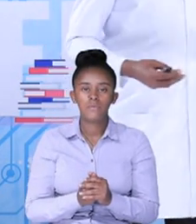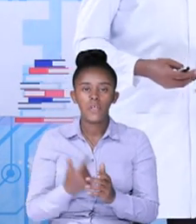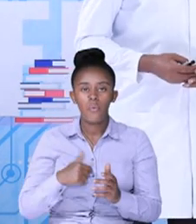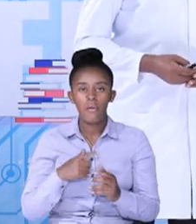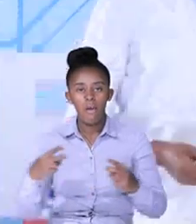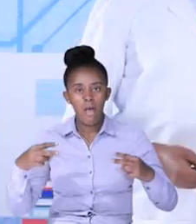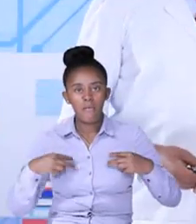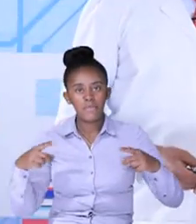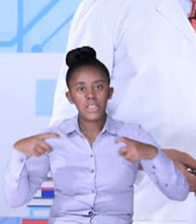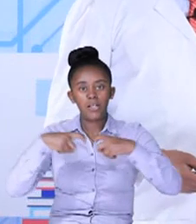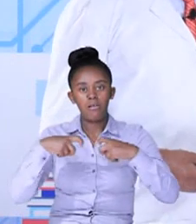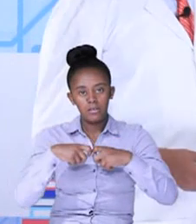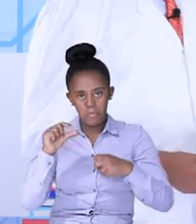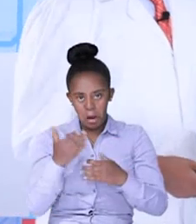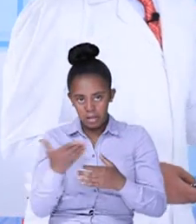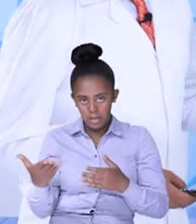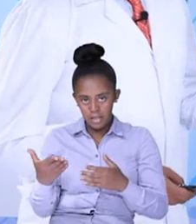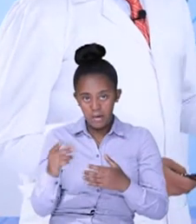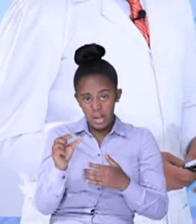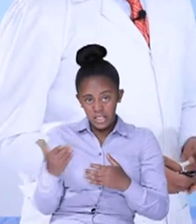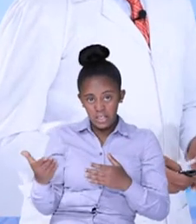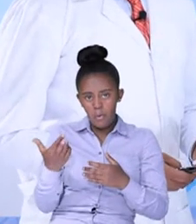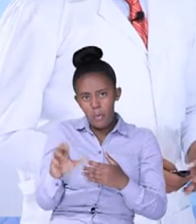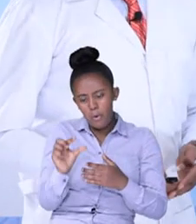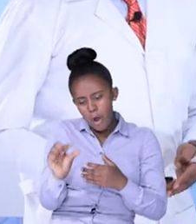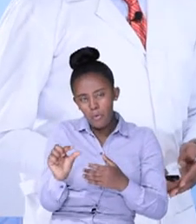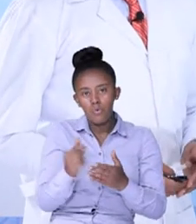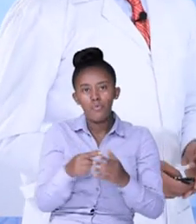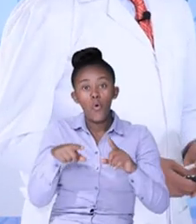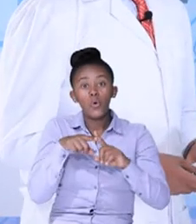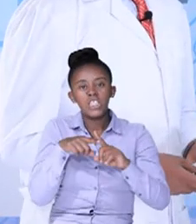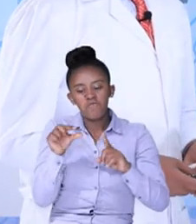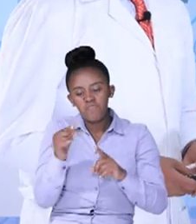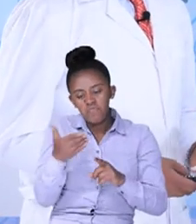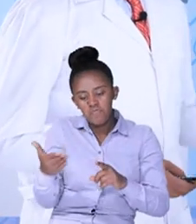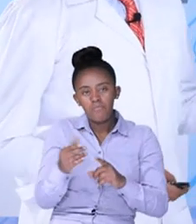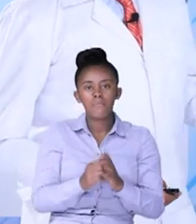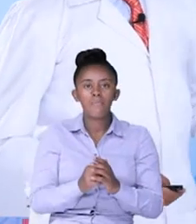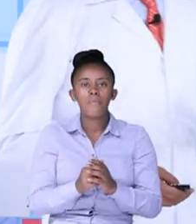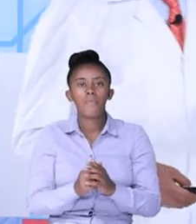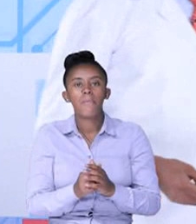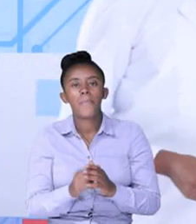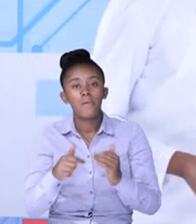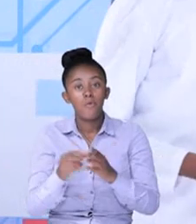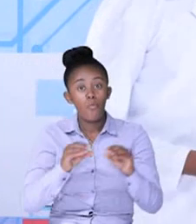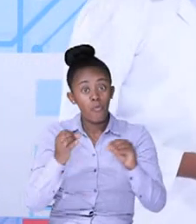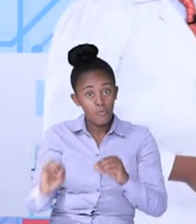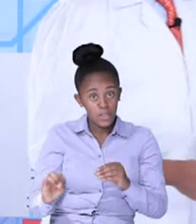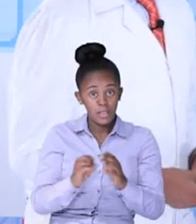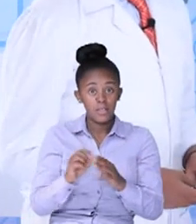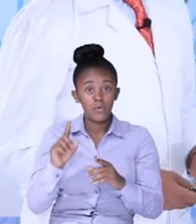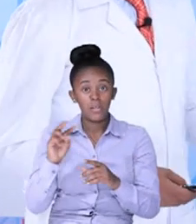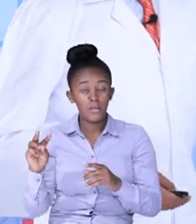a charged particle of 4 microcoulomb, positive charge particle, 4 microcoulomb, is moving with a velocity of